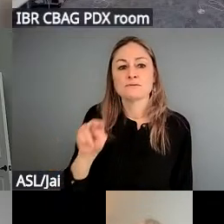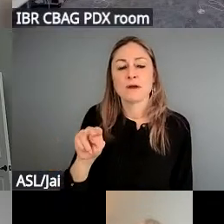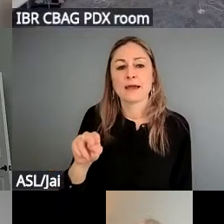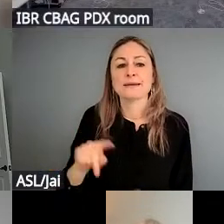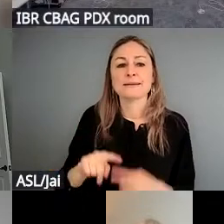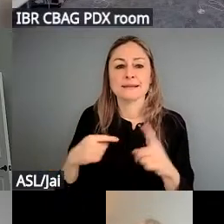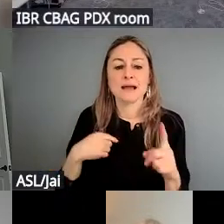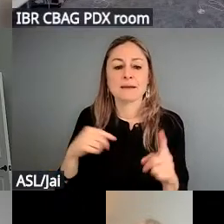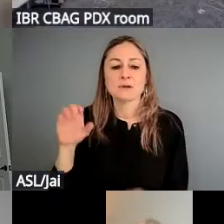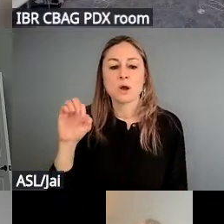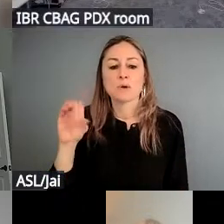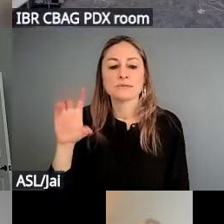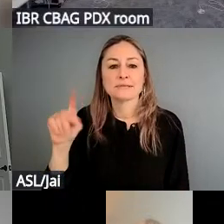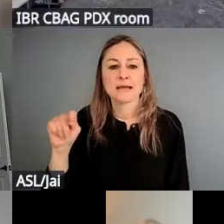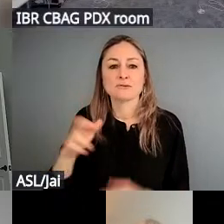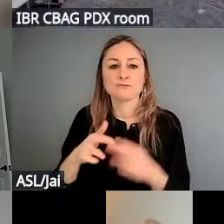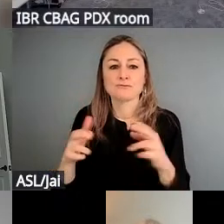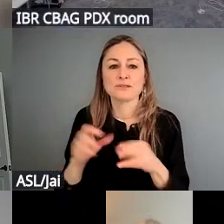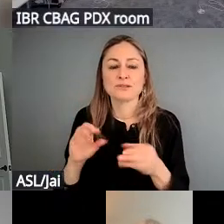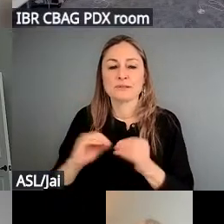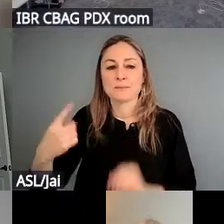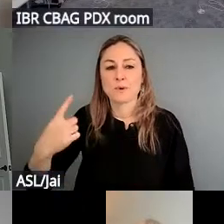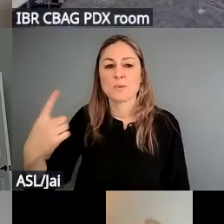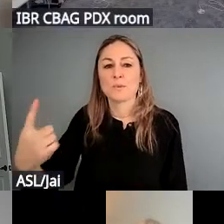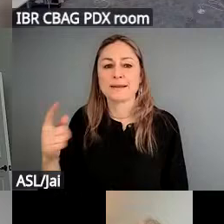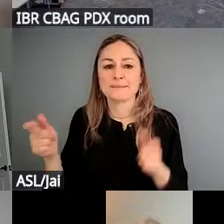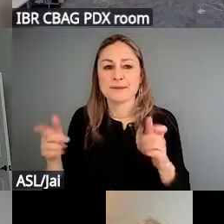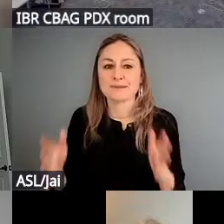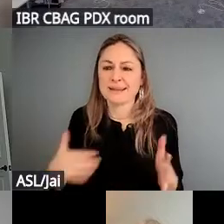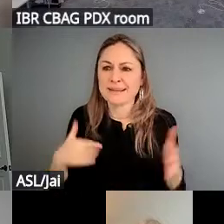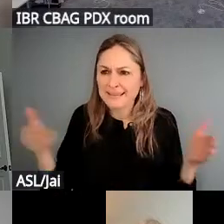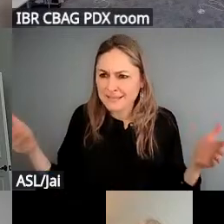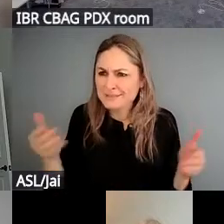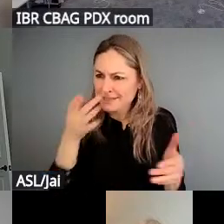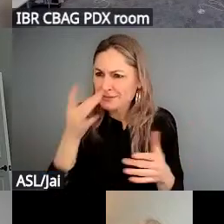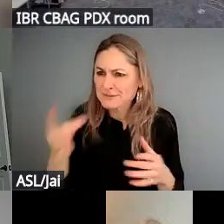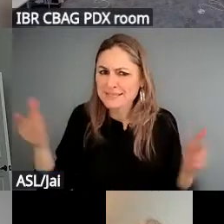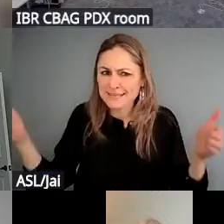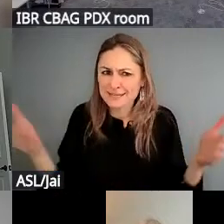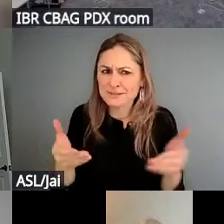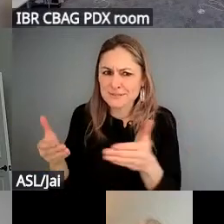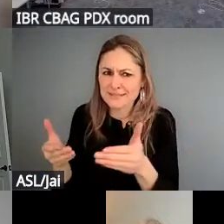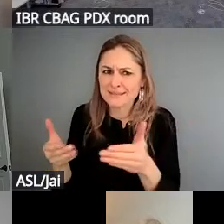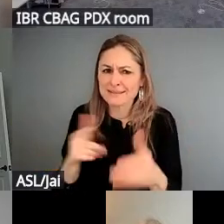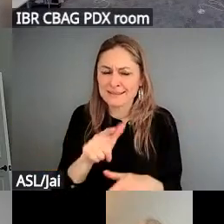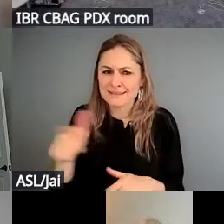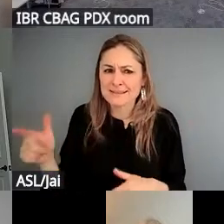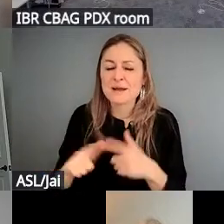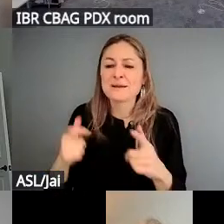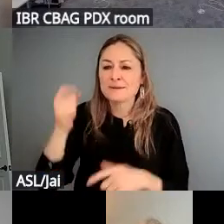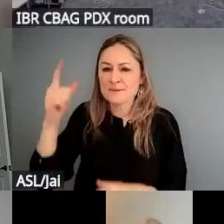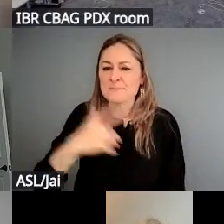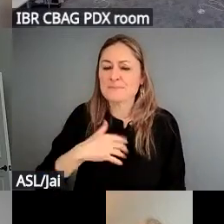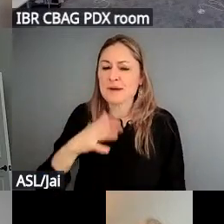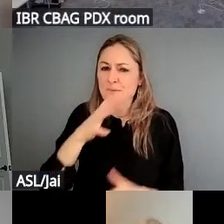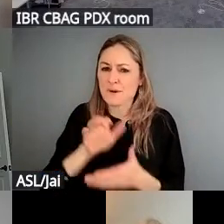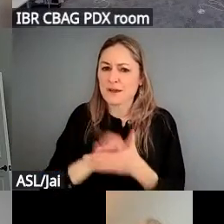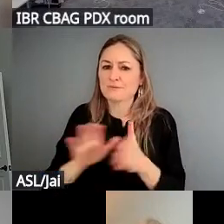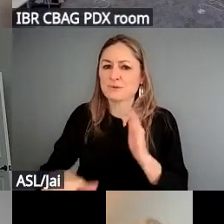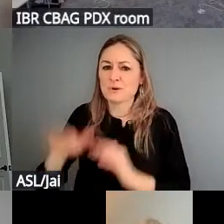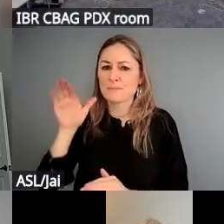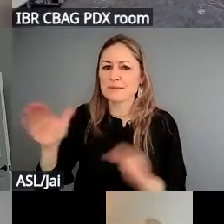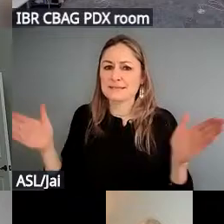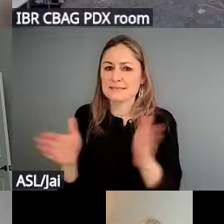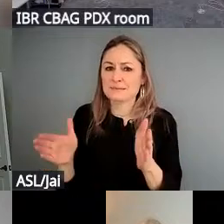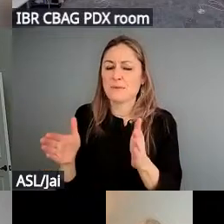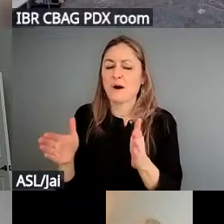1 manager. That was a very interesting introduction about knowing everything about everyone. My wife grew up in a small town, and I think she only remembers